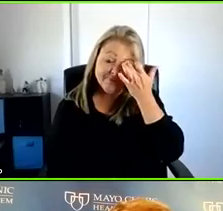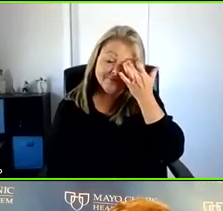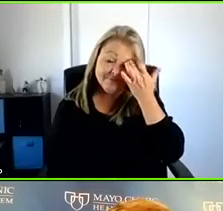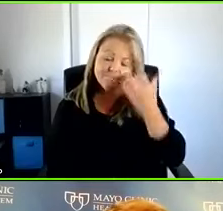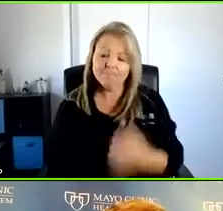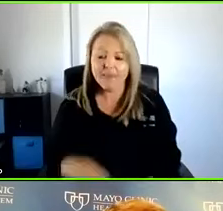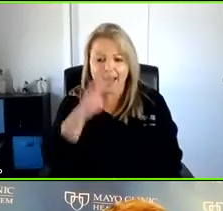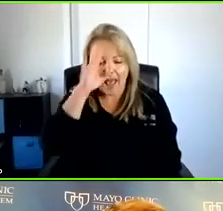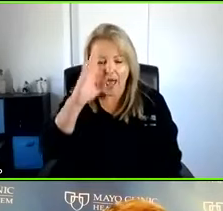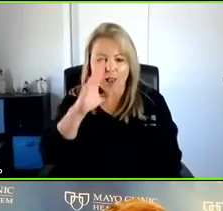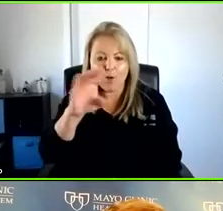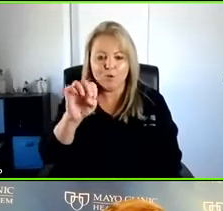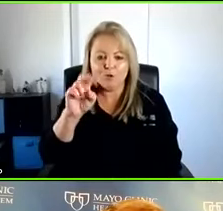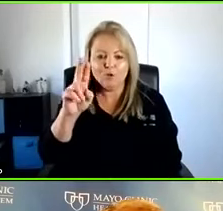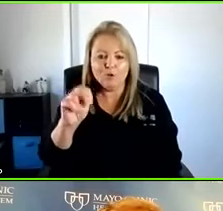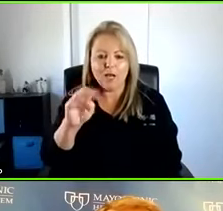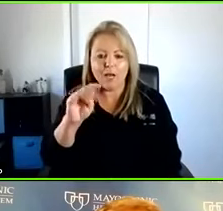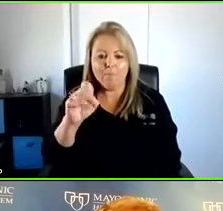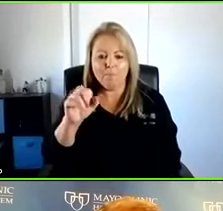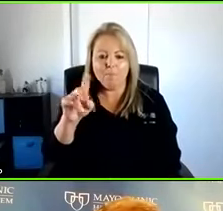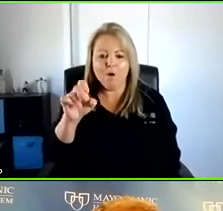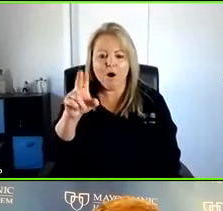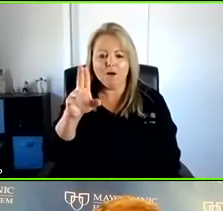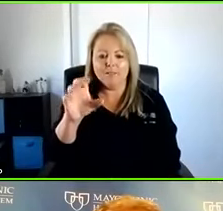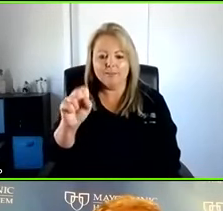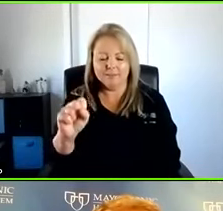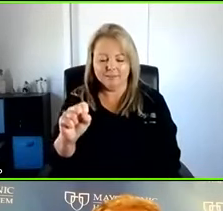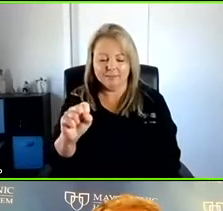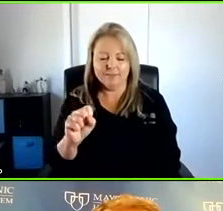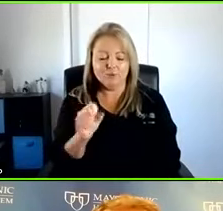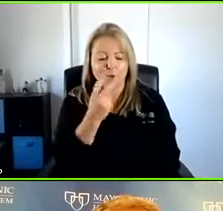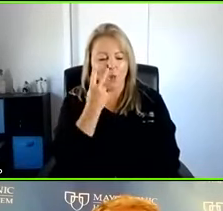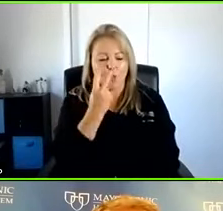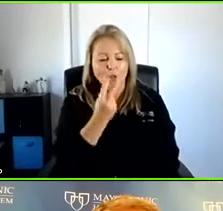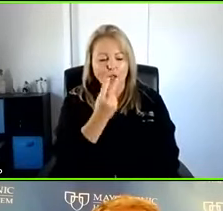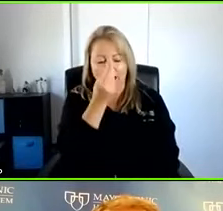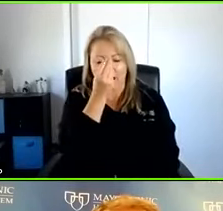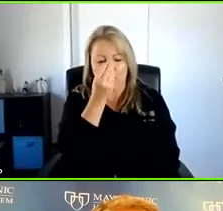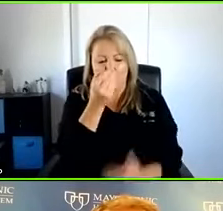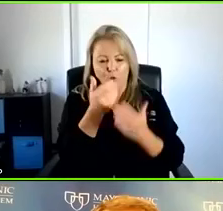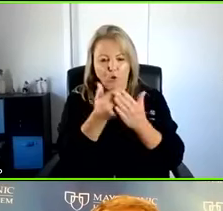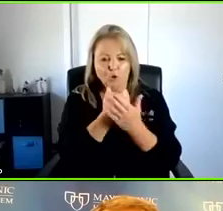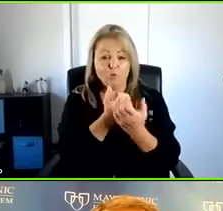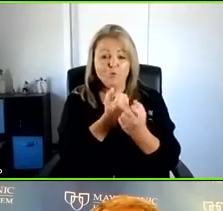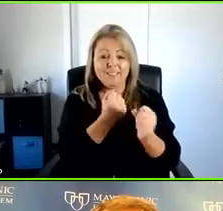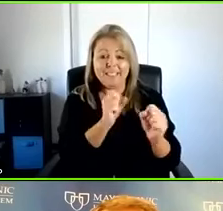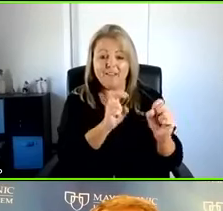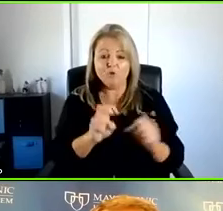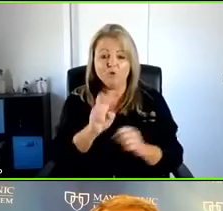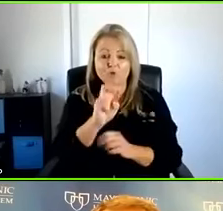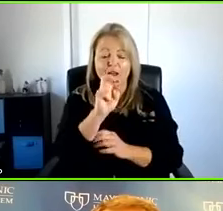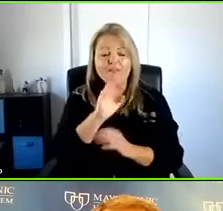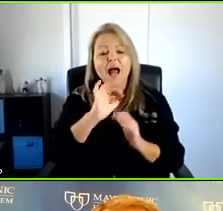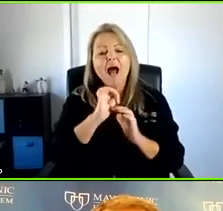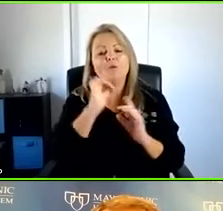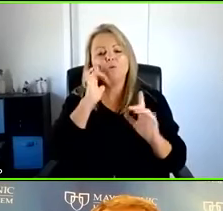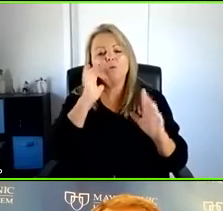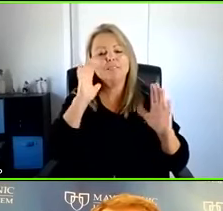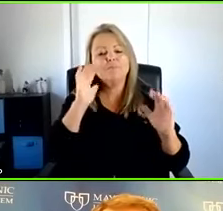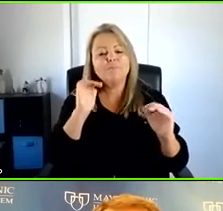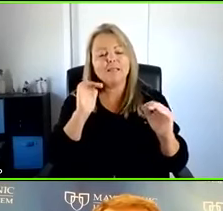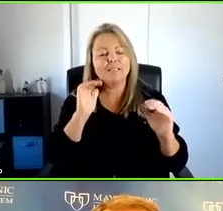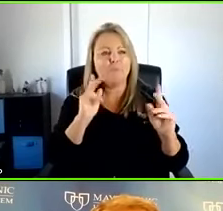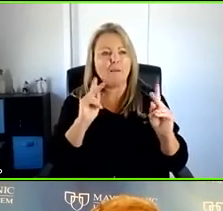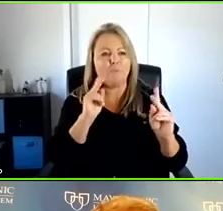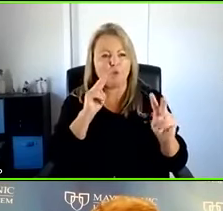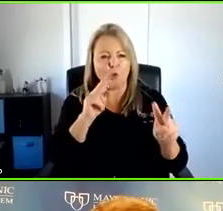Hi, Jen. Marcus with News 19. So looking at the new Safe Travel, the map, how do you expect people to